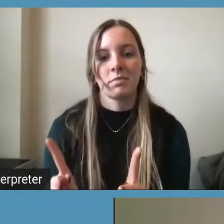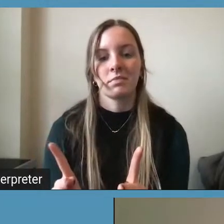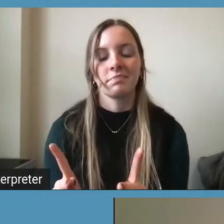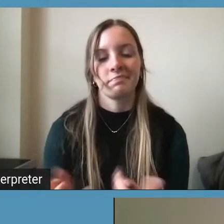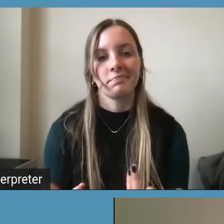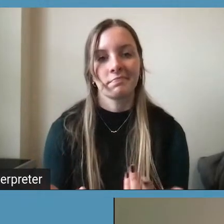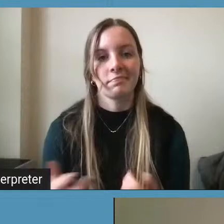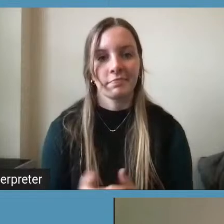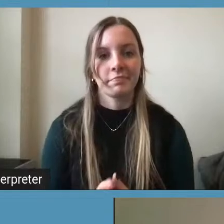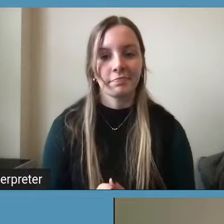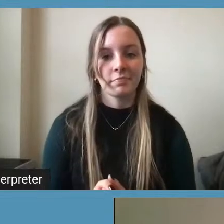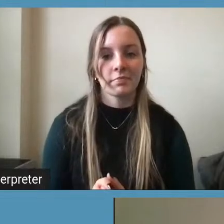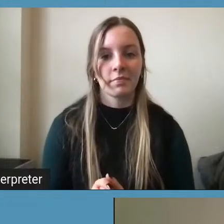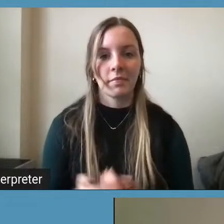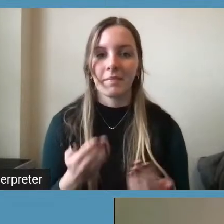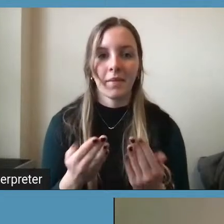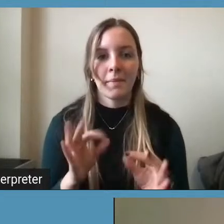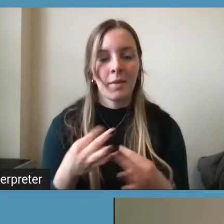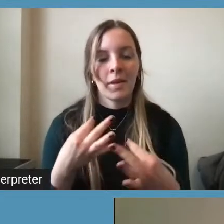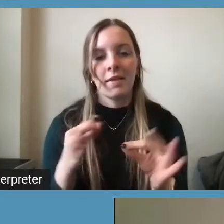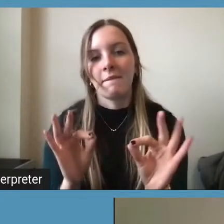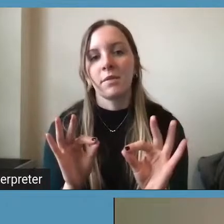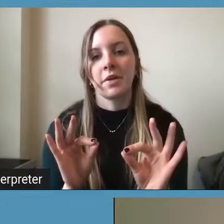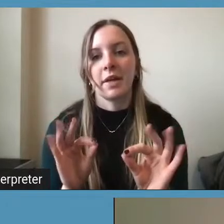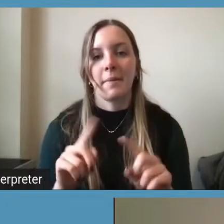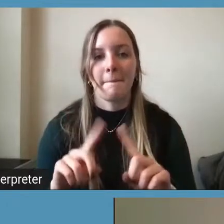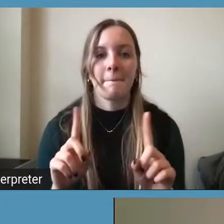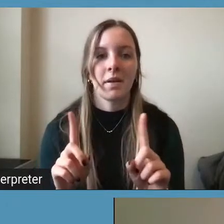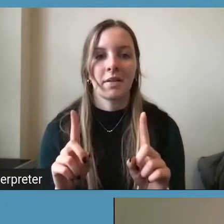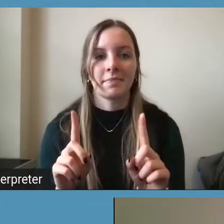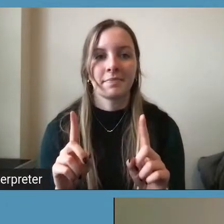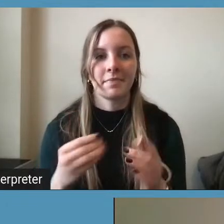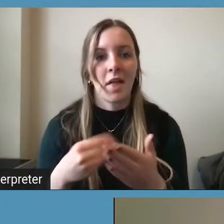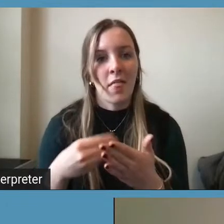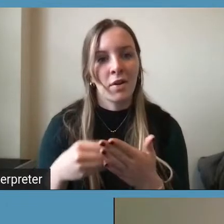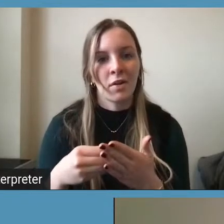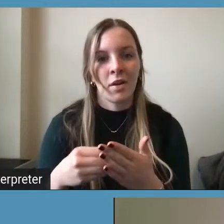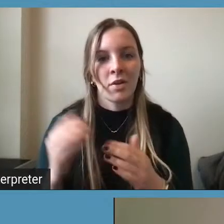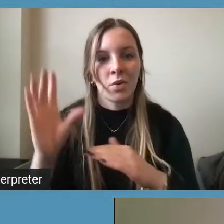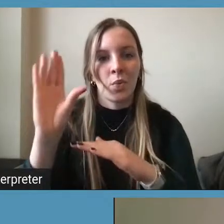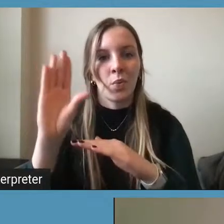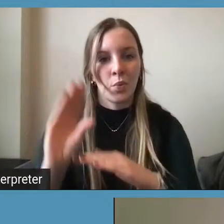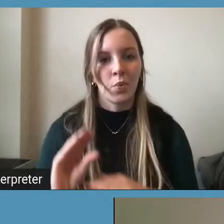free, and the costs of that keep coming down.